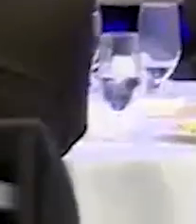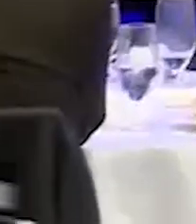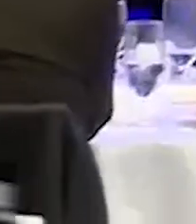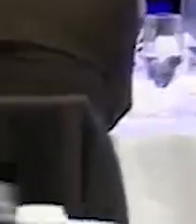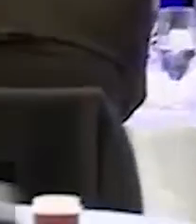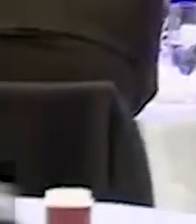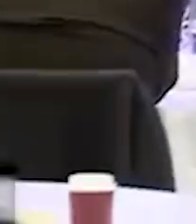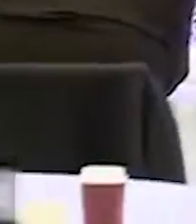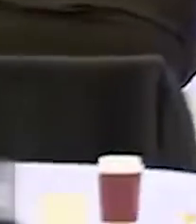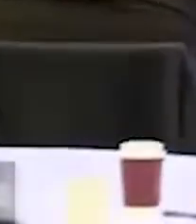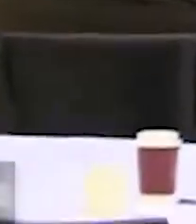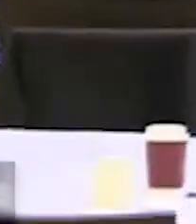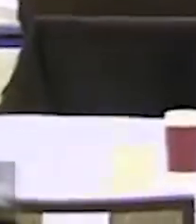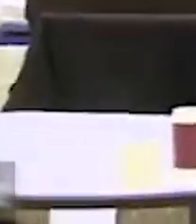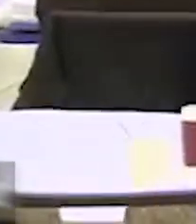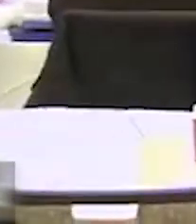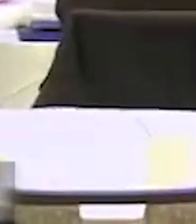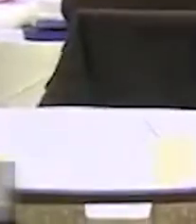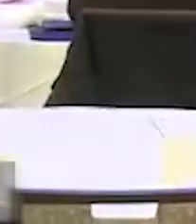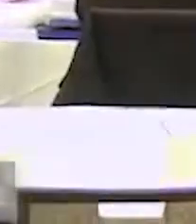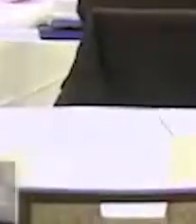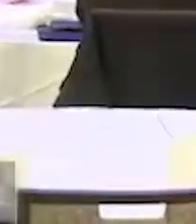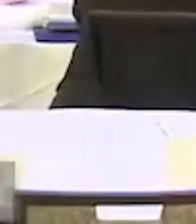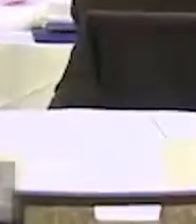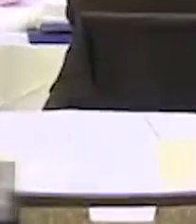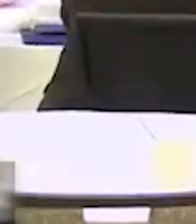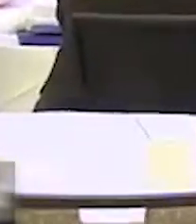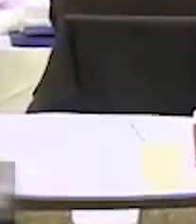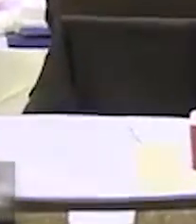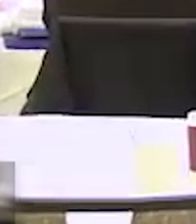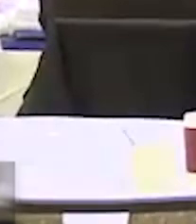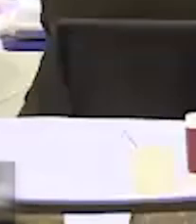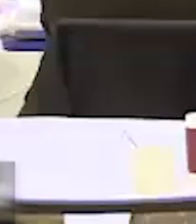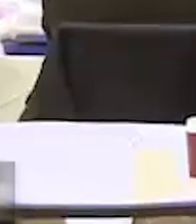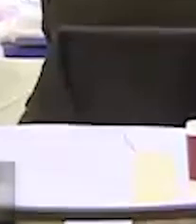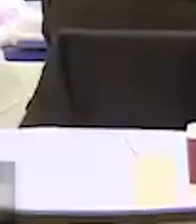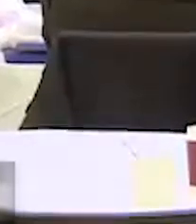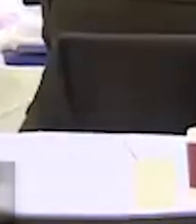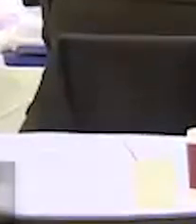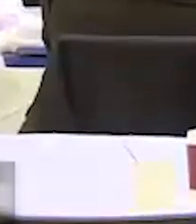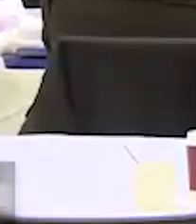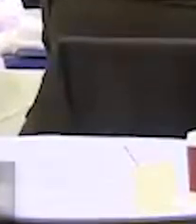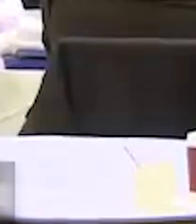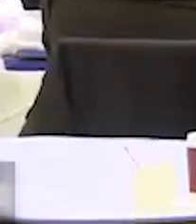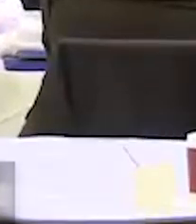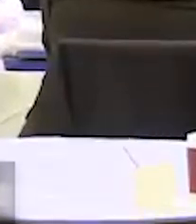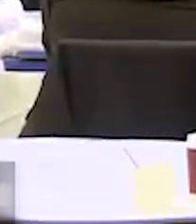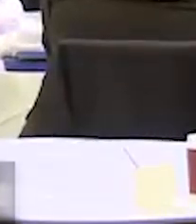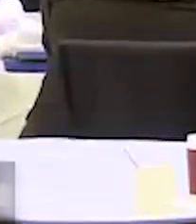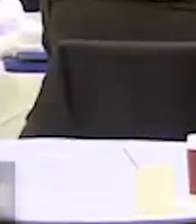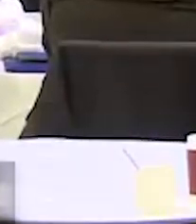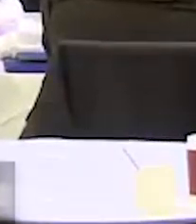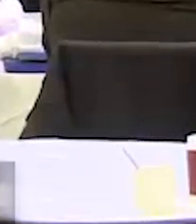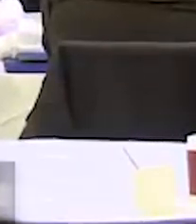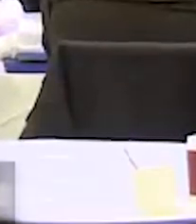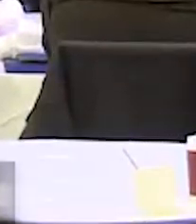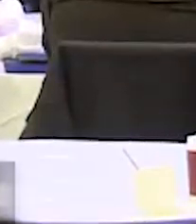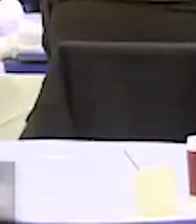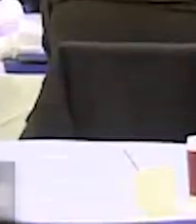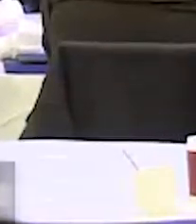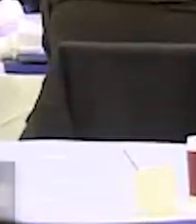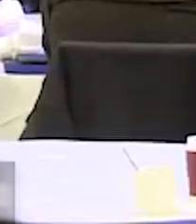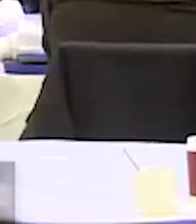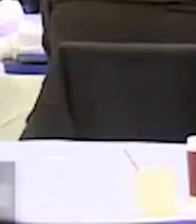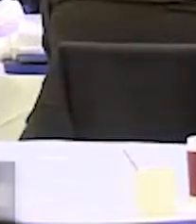disability, is the role that managers play, because they're usually the first ones you're dealing with respect to